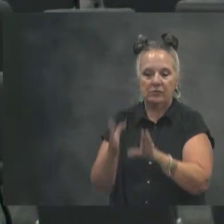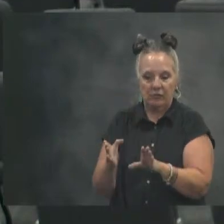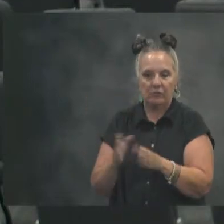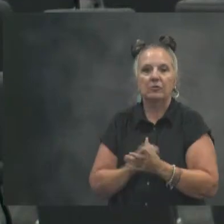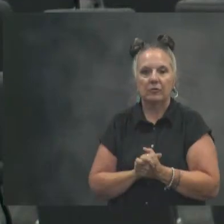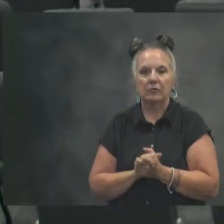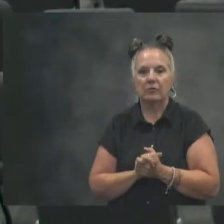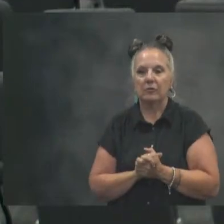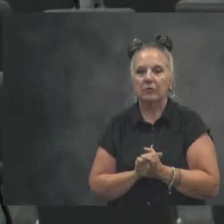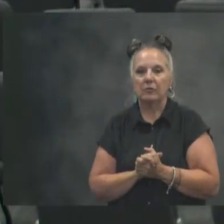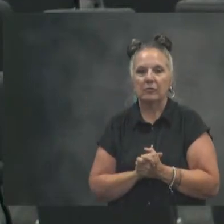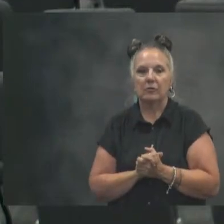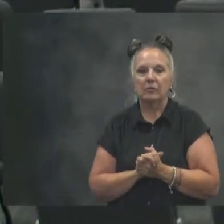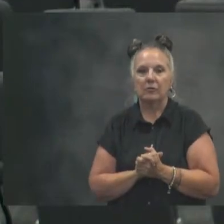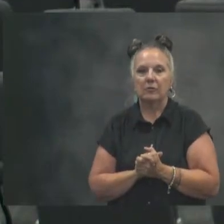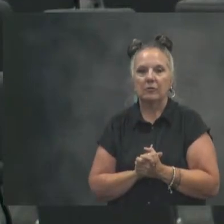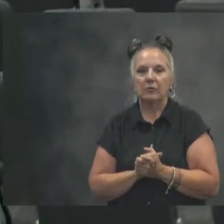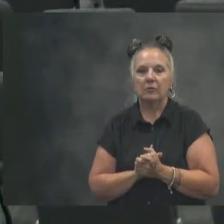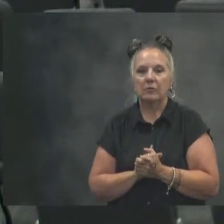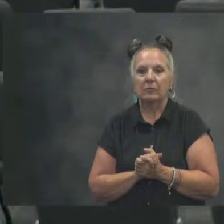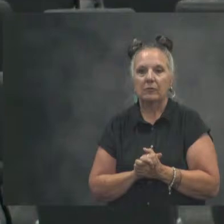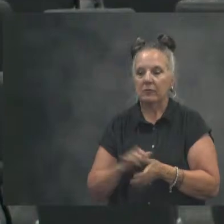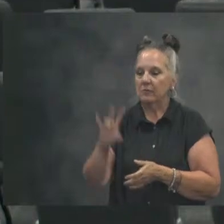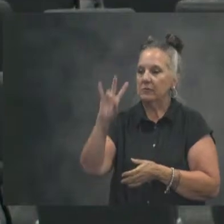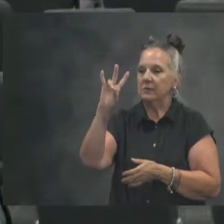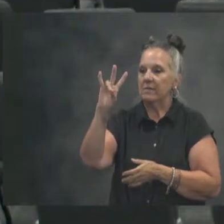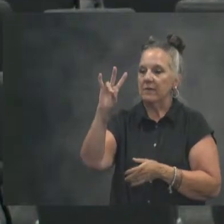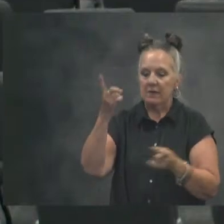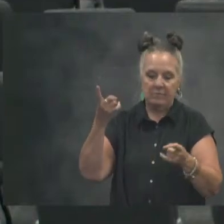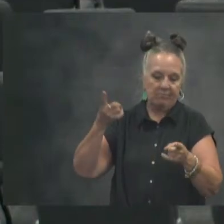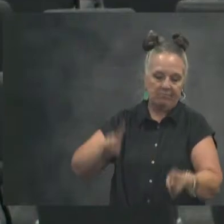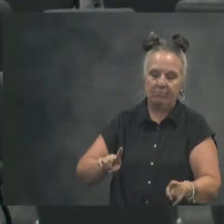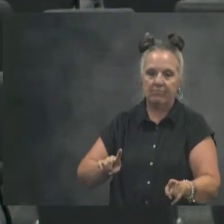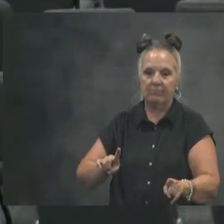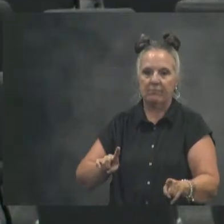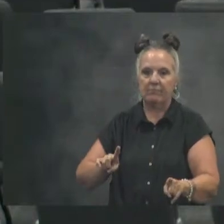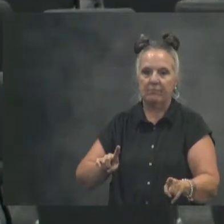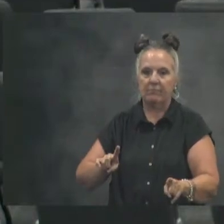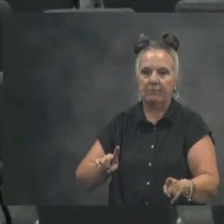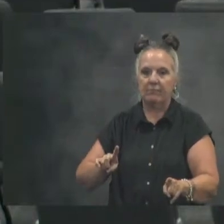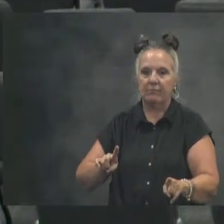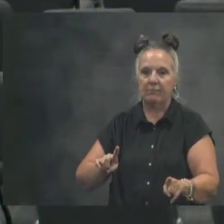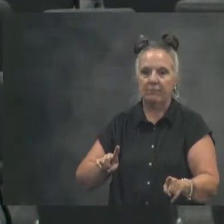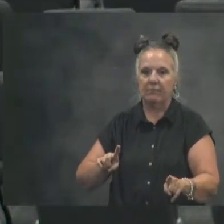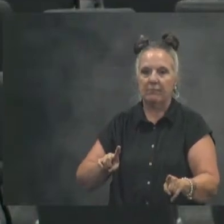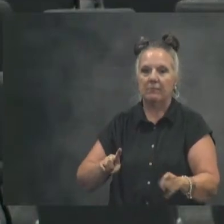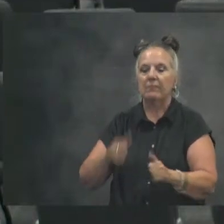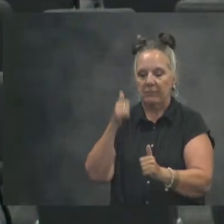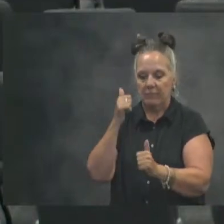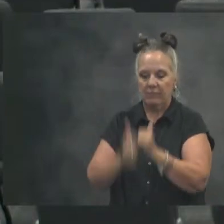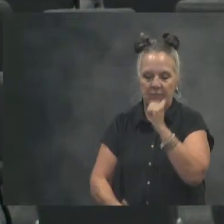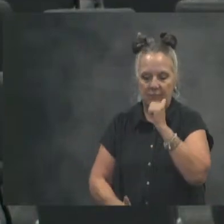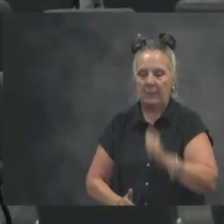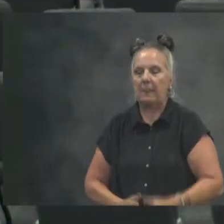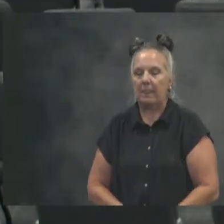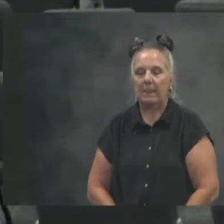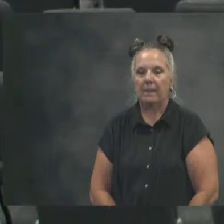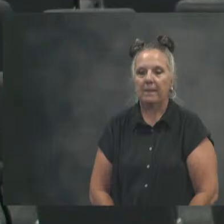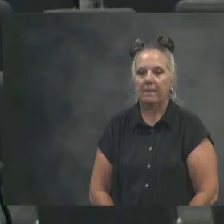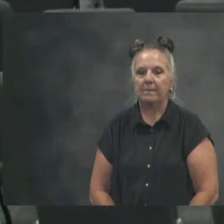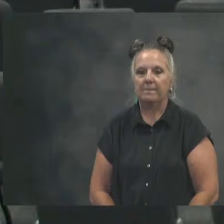favor? Okay, we have 7 affirmative, a unanimous vote. Student concurs.